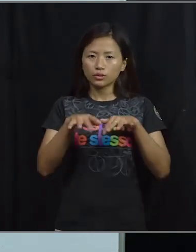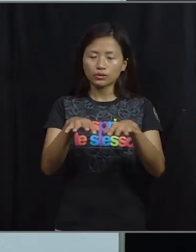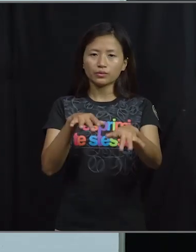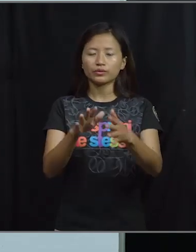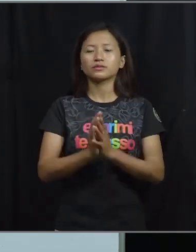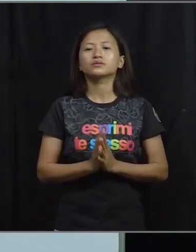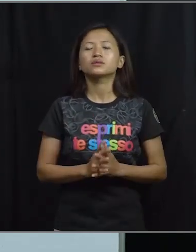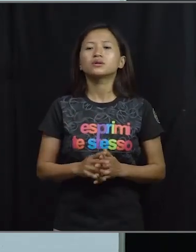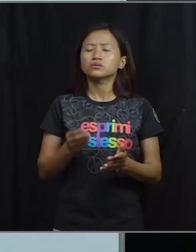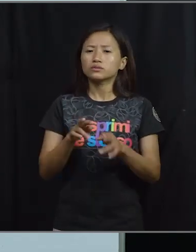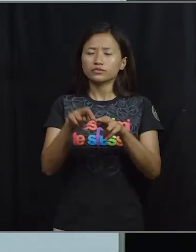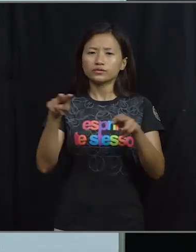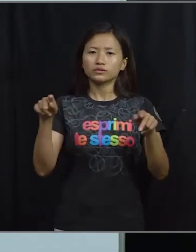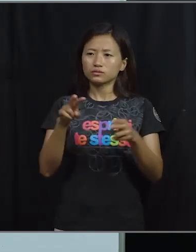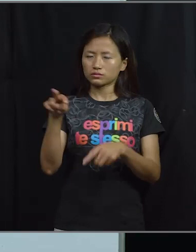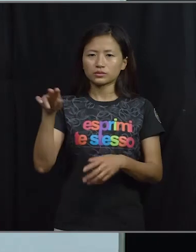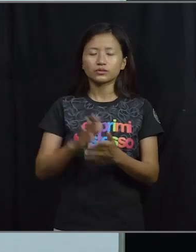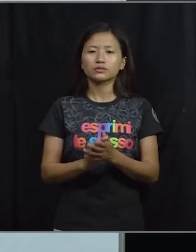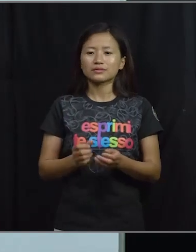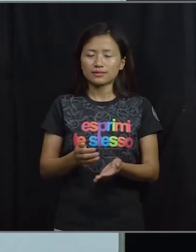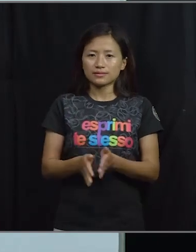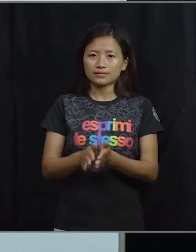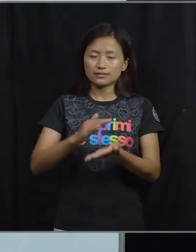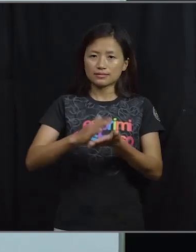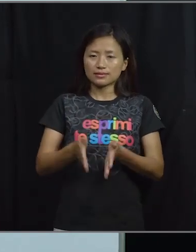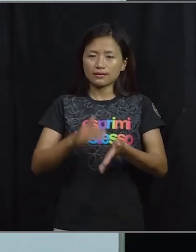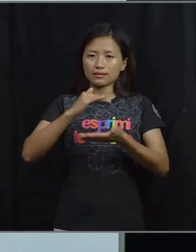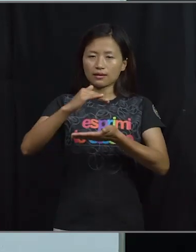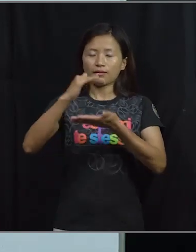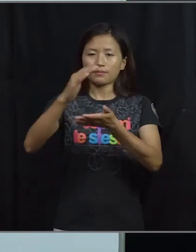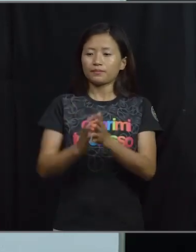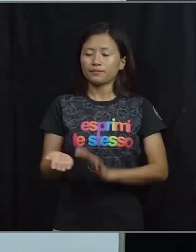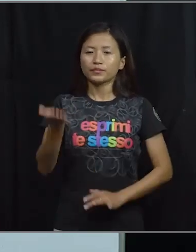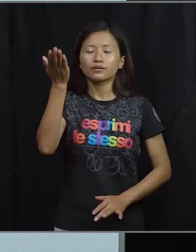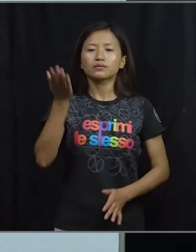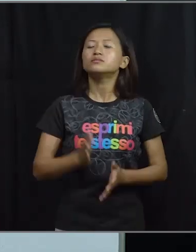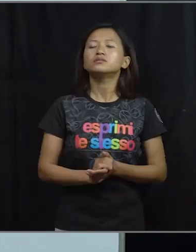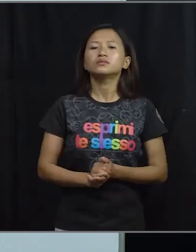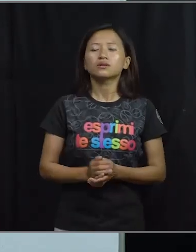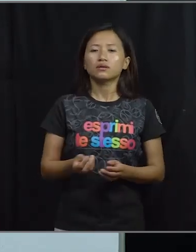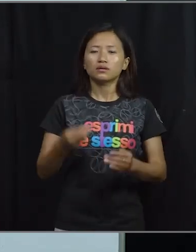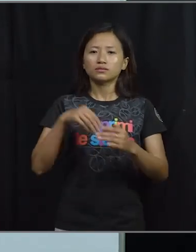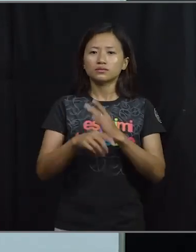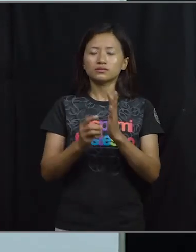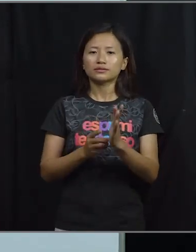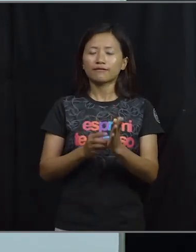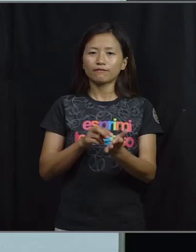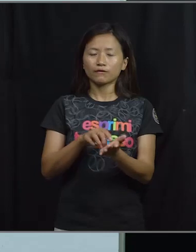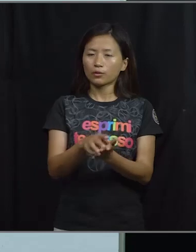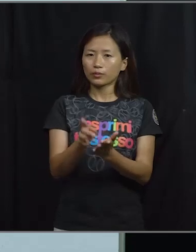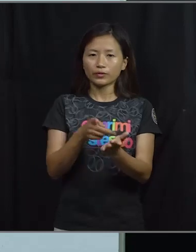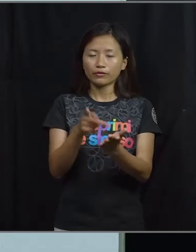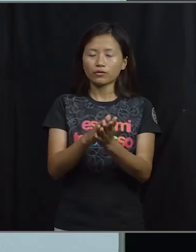those enterprises which are set up in rural areas. That means underdeveloped areas or